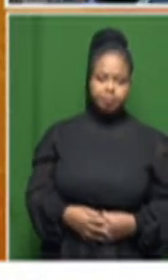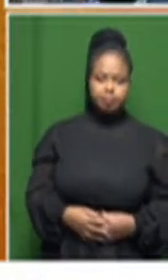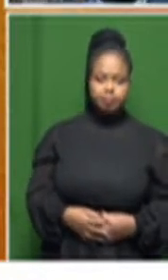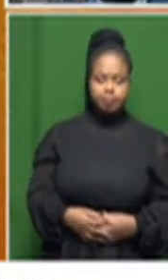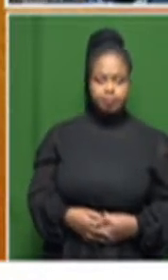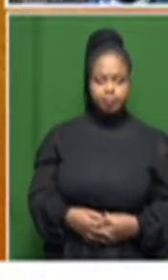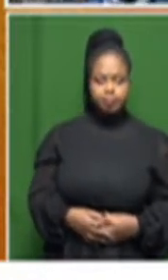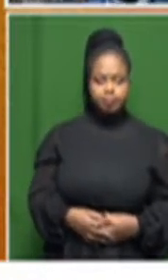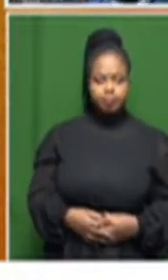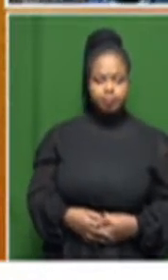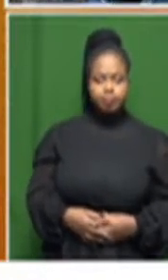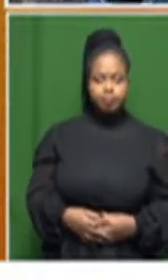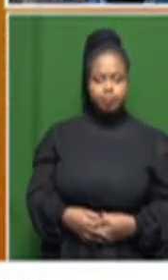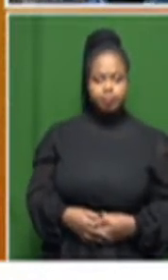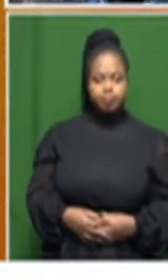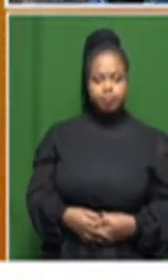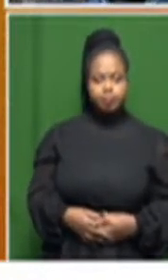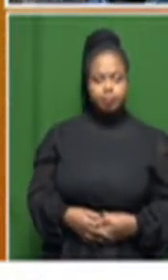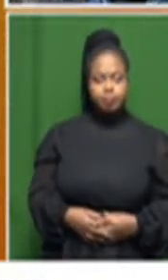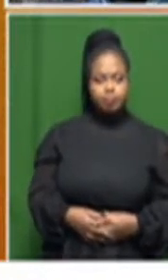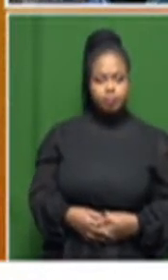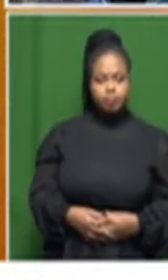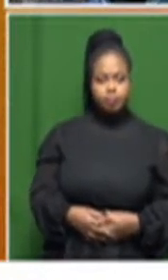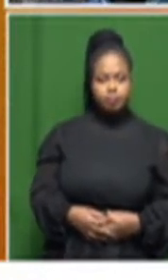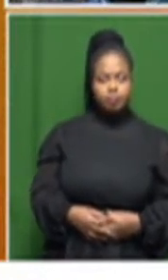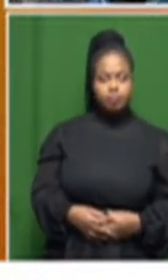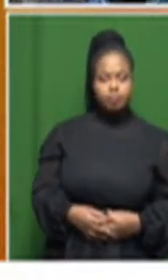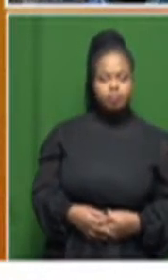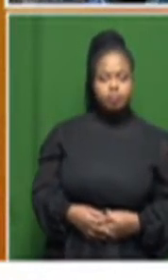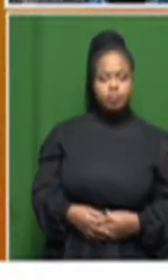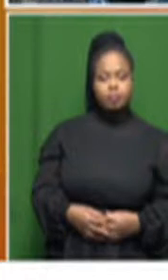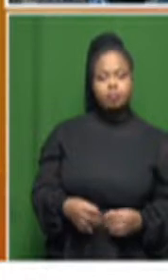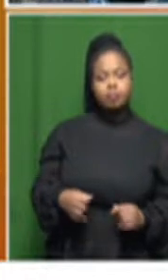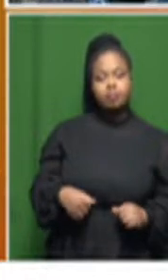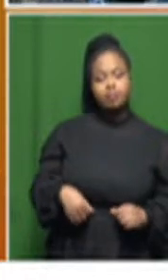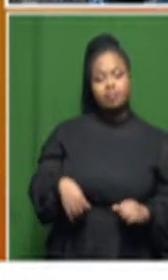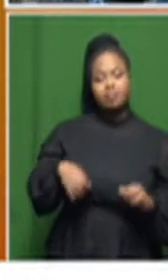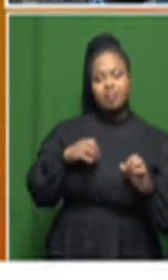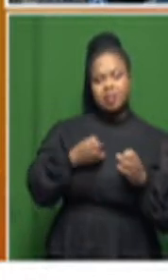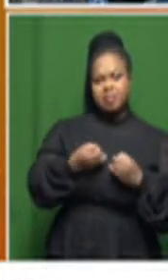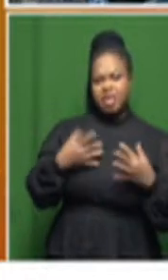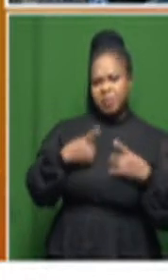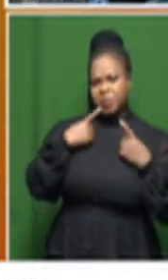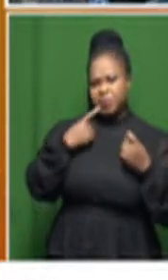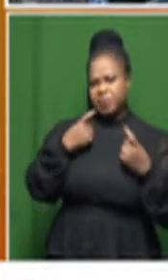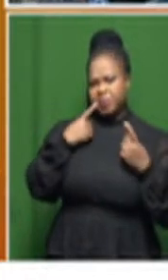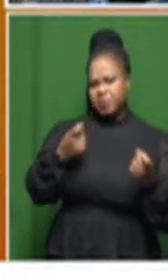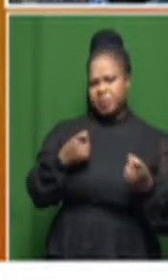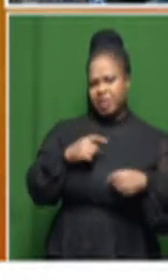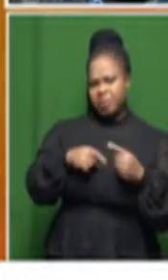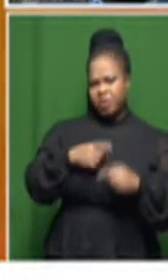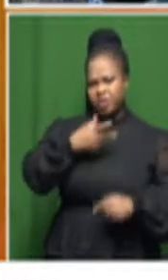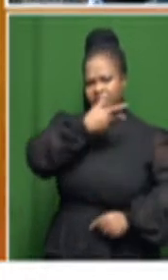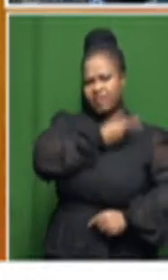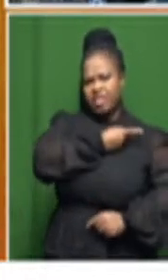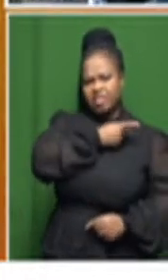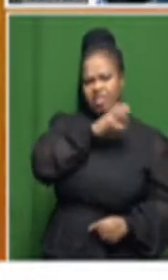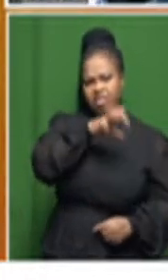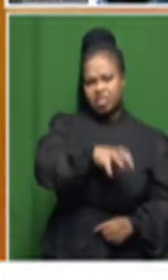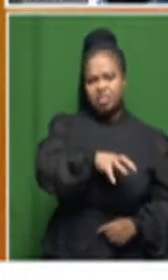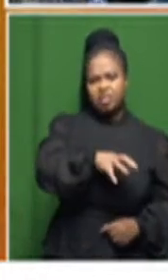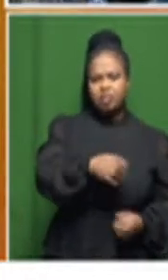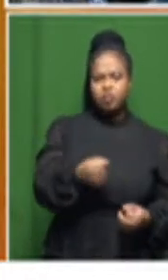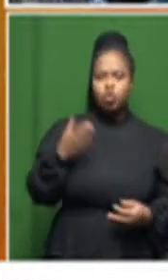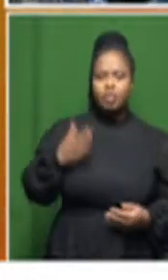time, we've been inundated with the public and media queries around the issue of vaccine side effects